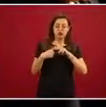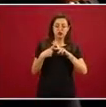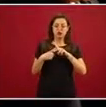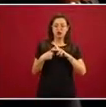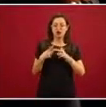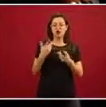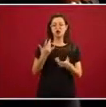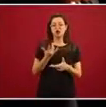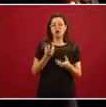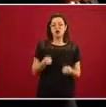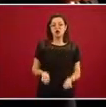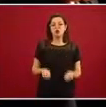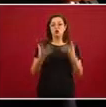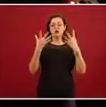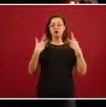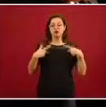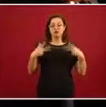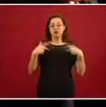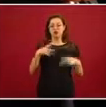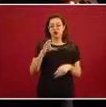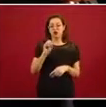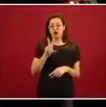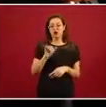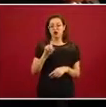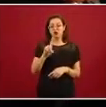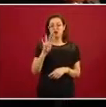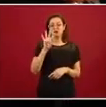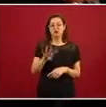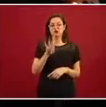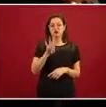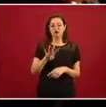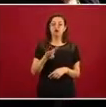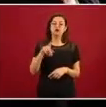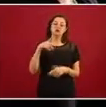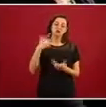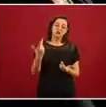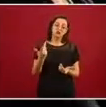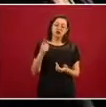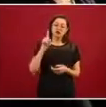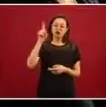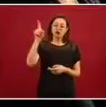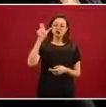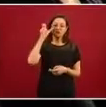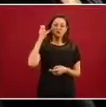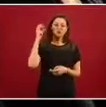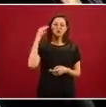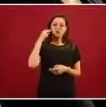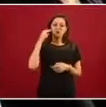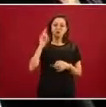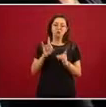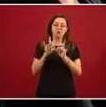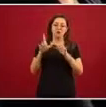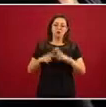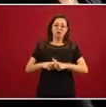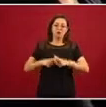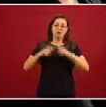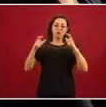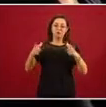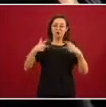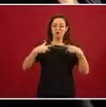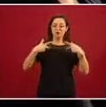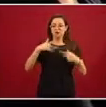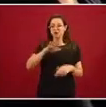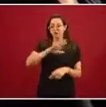you thinking of listening to the recommendation by the World Health Organization to recount all of the